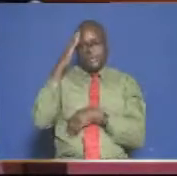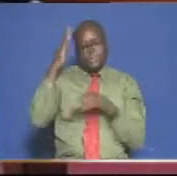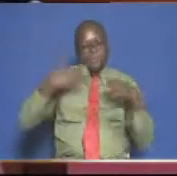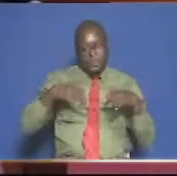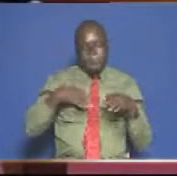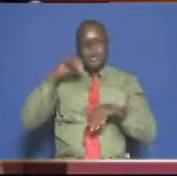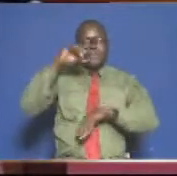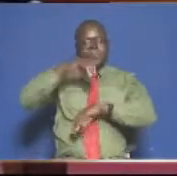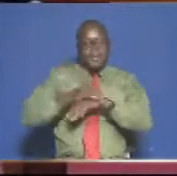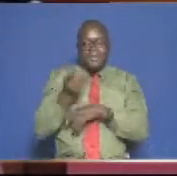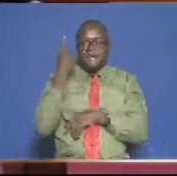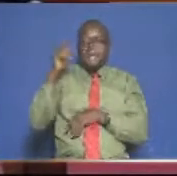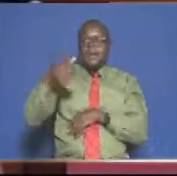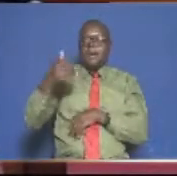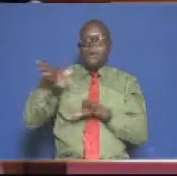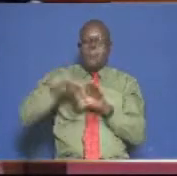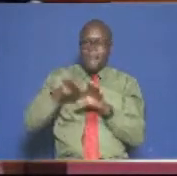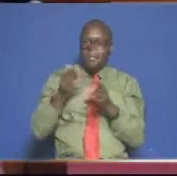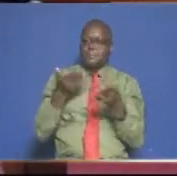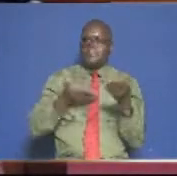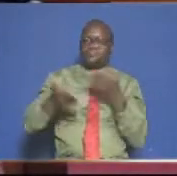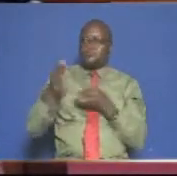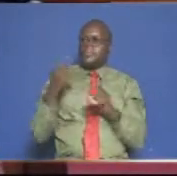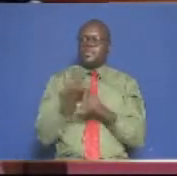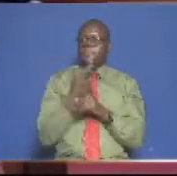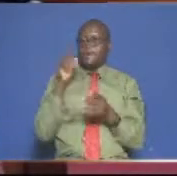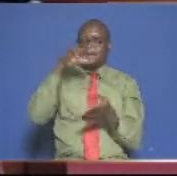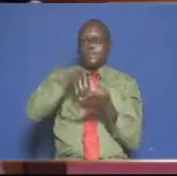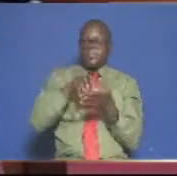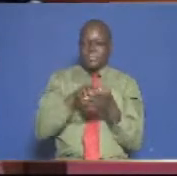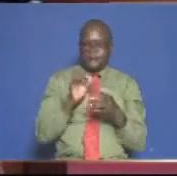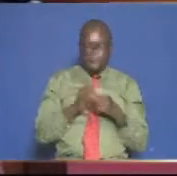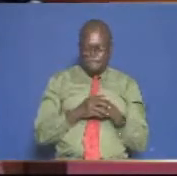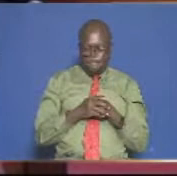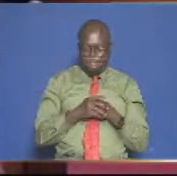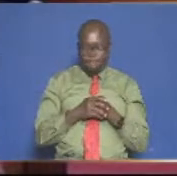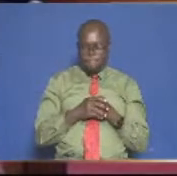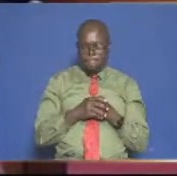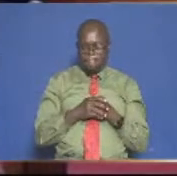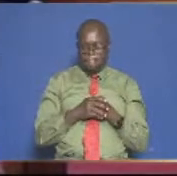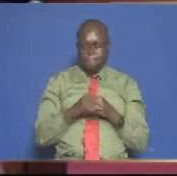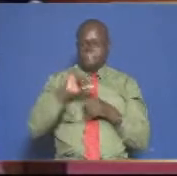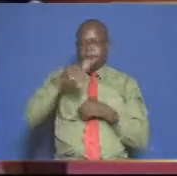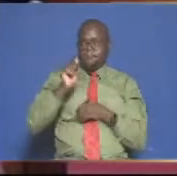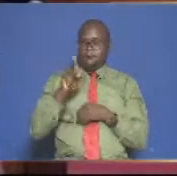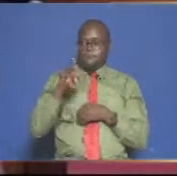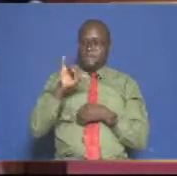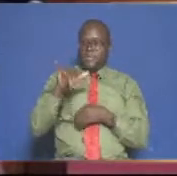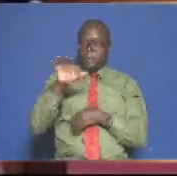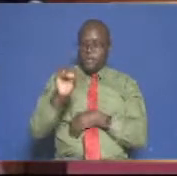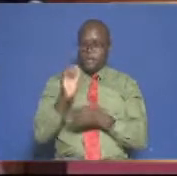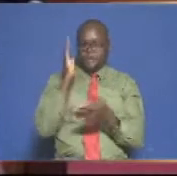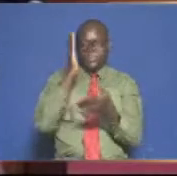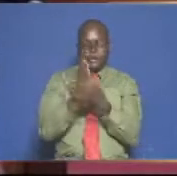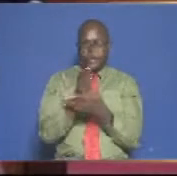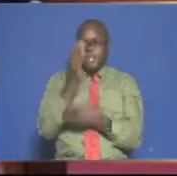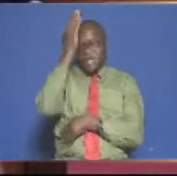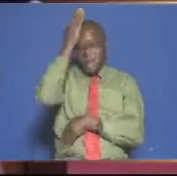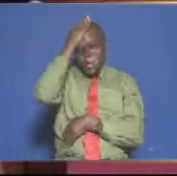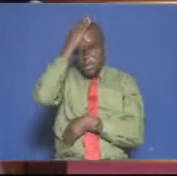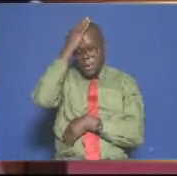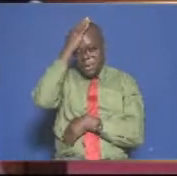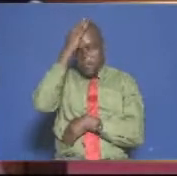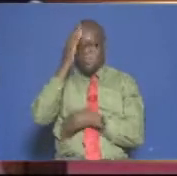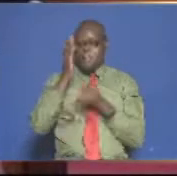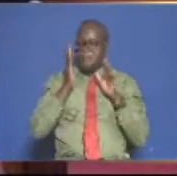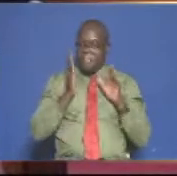can understand how members react to different situations, Mr. Speaker. Mr. Speaker, Jakoyo was such a loyal human being